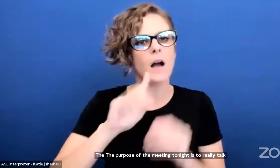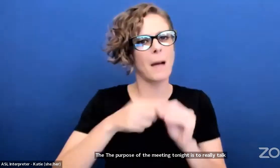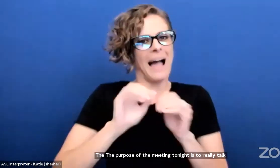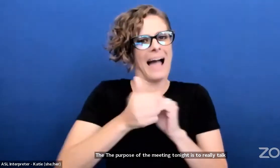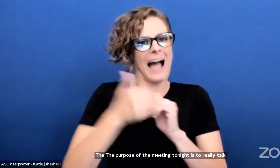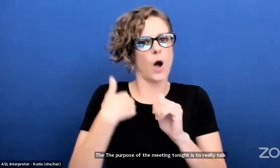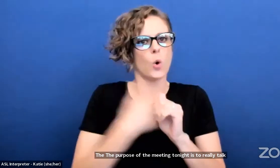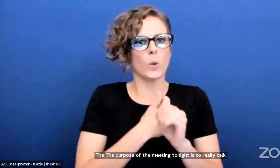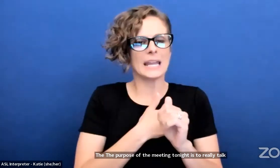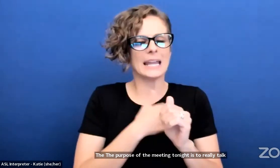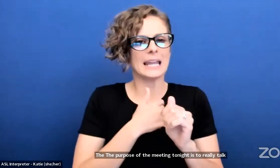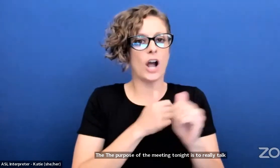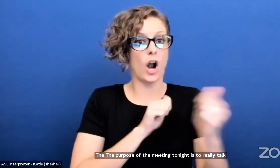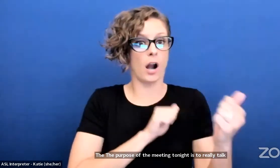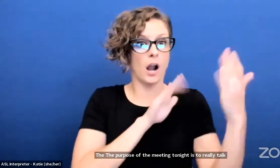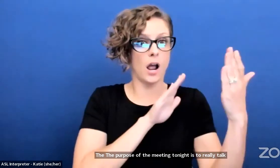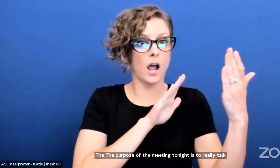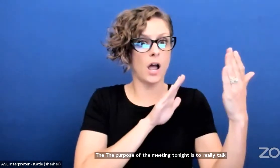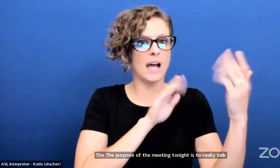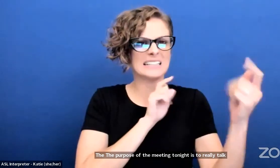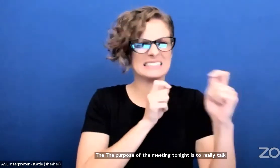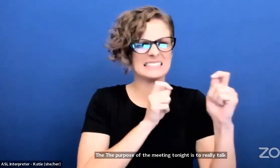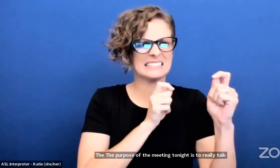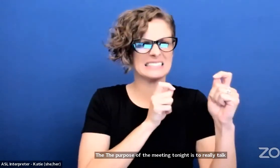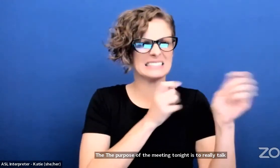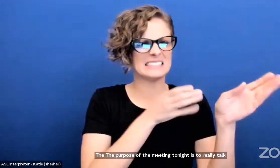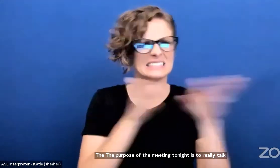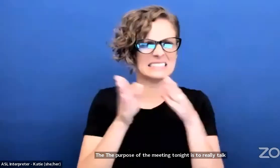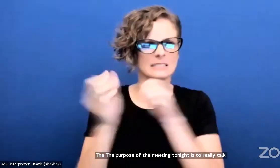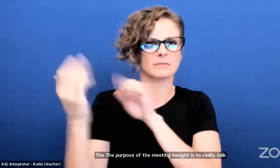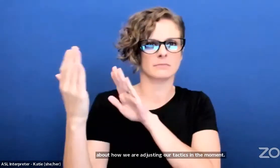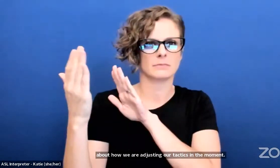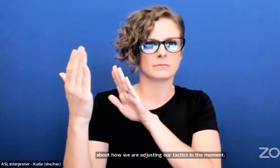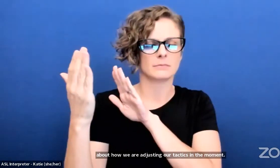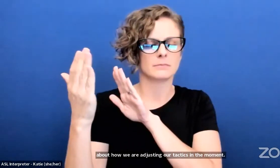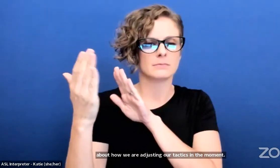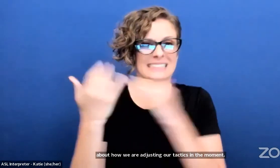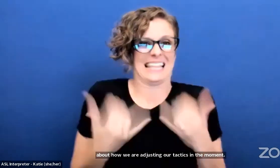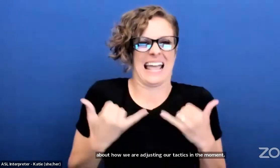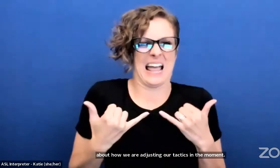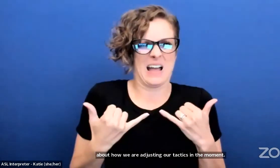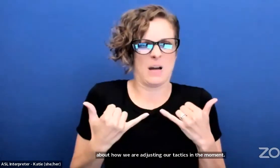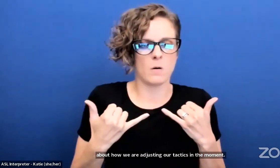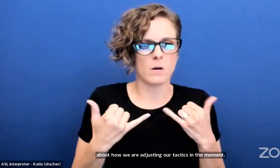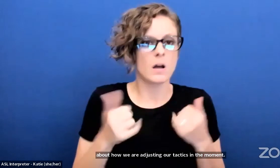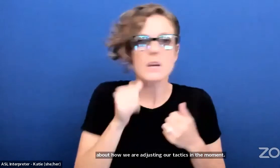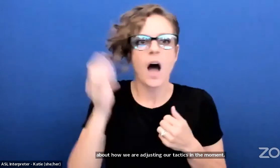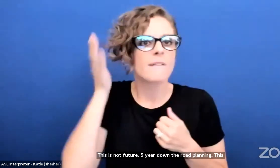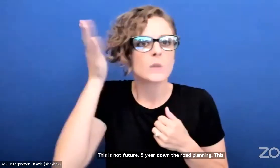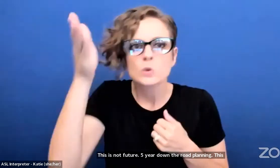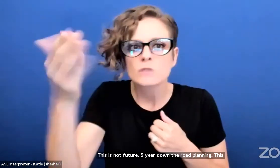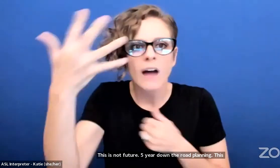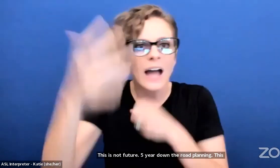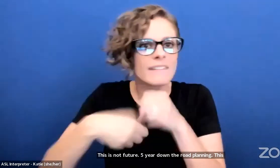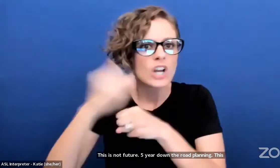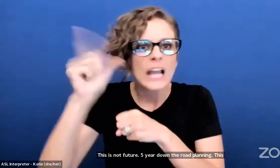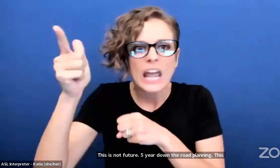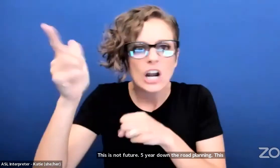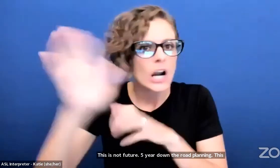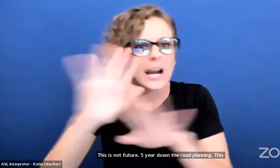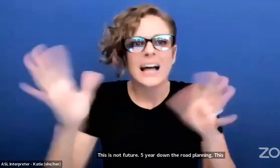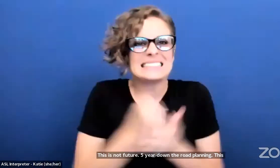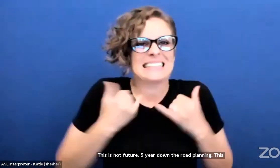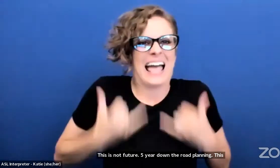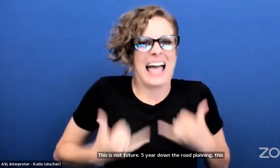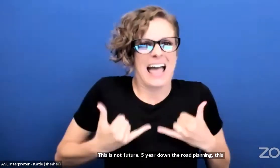our tactics in the moment. This is not future 5-year down the road planning. These are tactics that